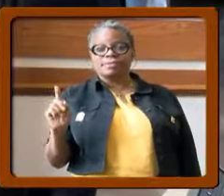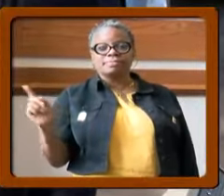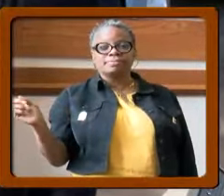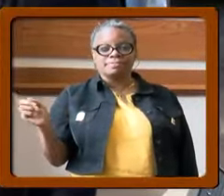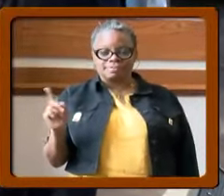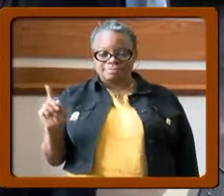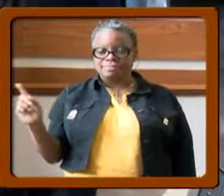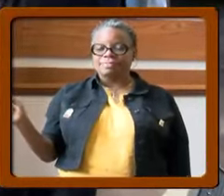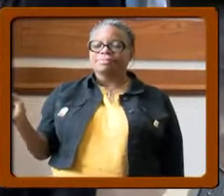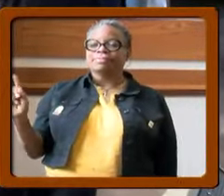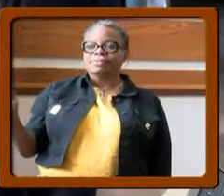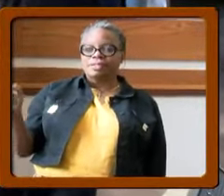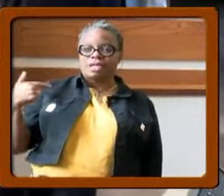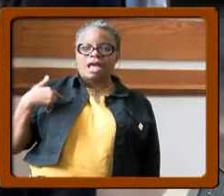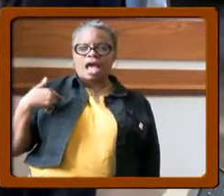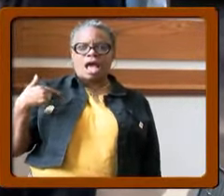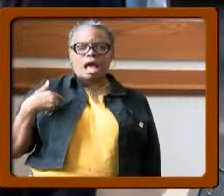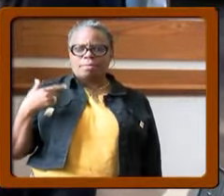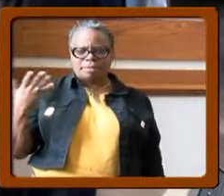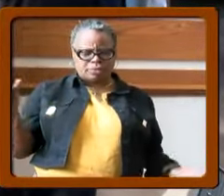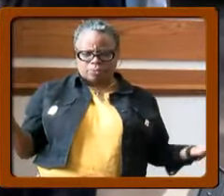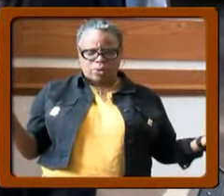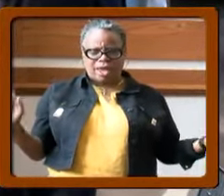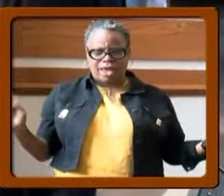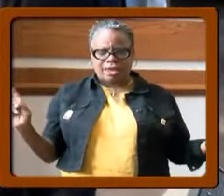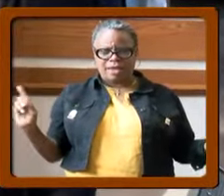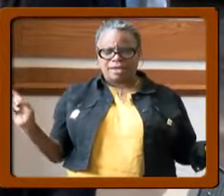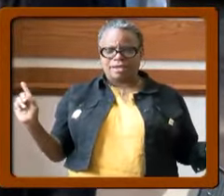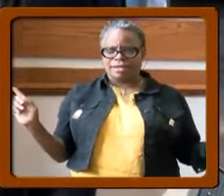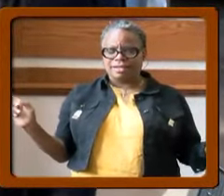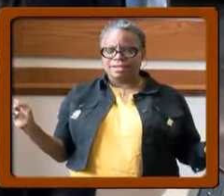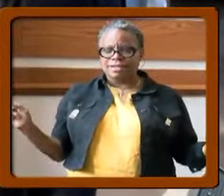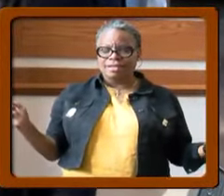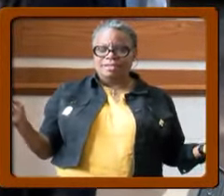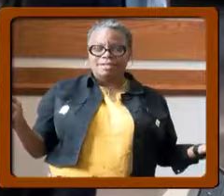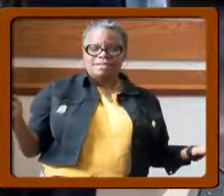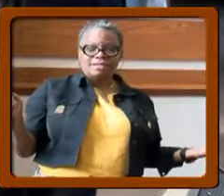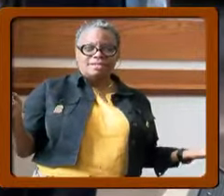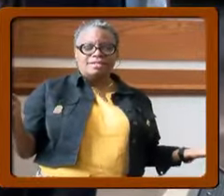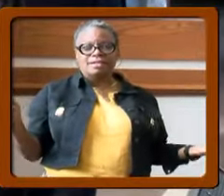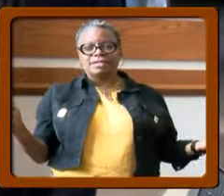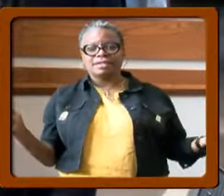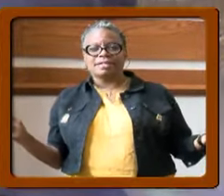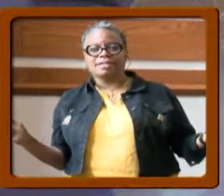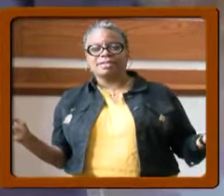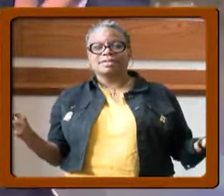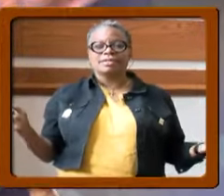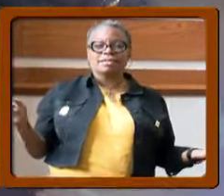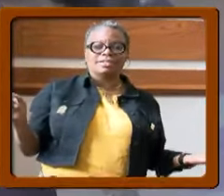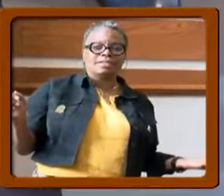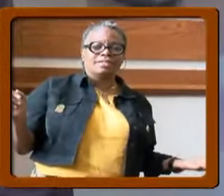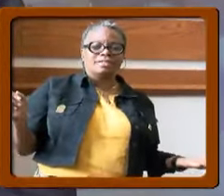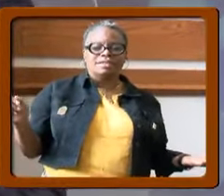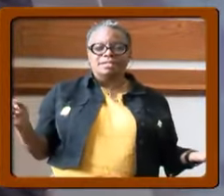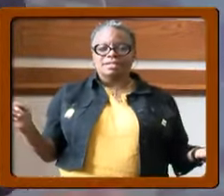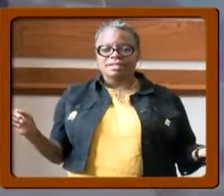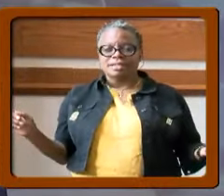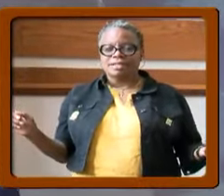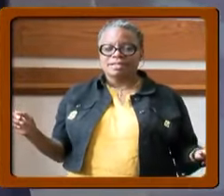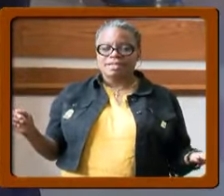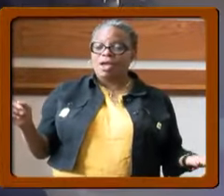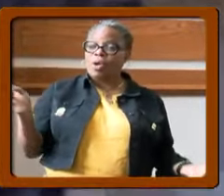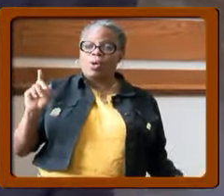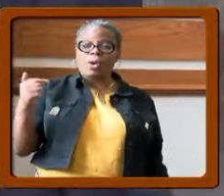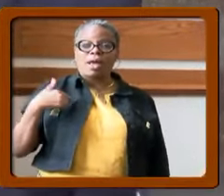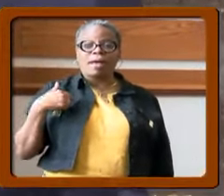would Yes. Welcome. Come on, give God praise. Yes. Where would I